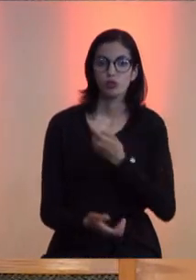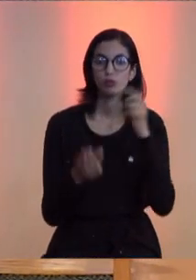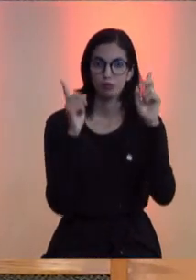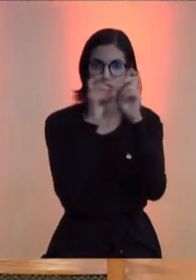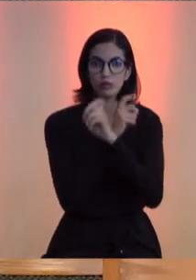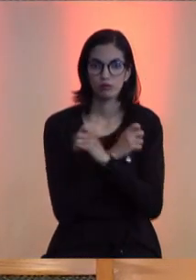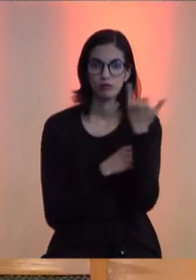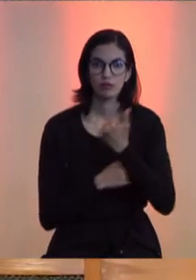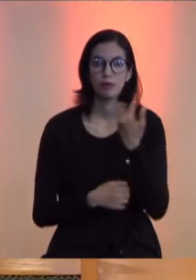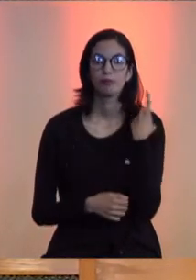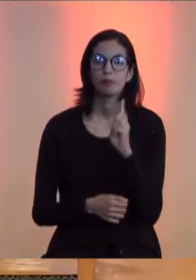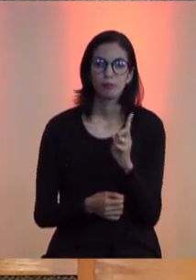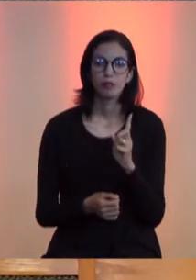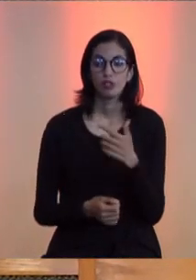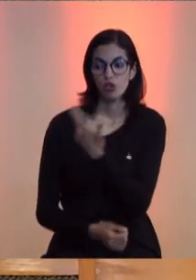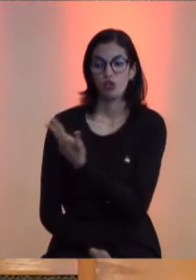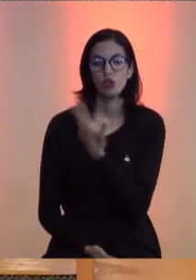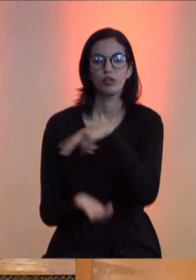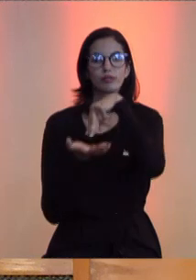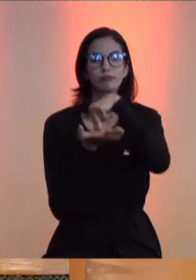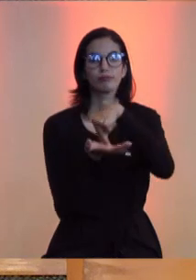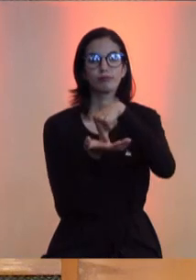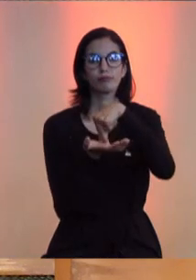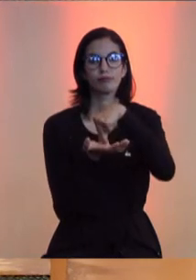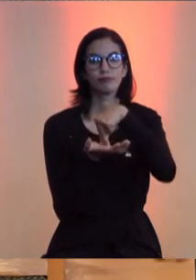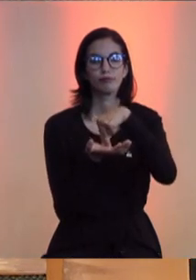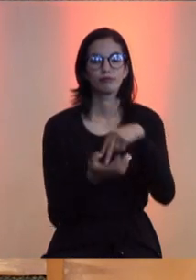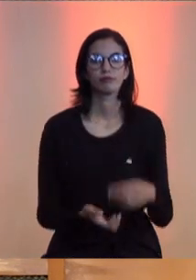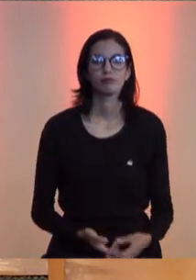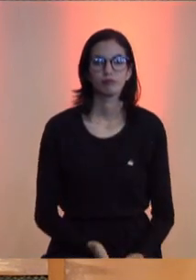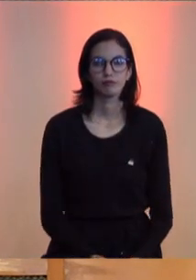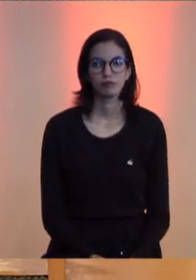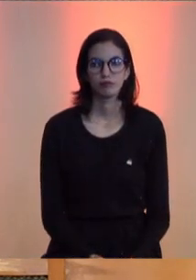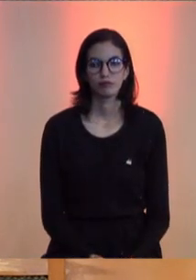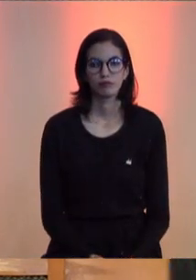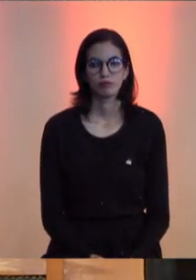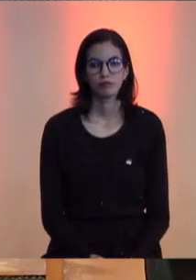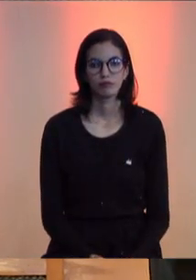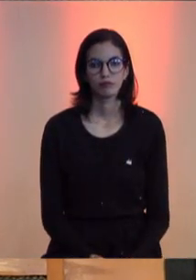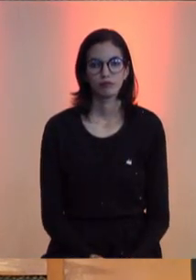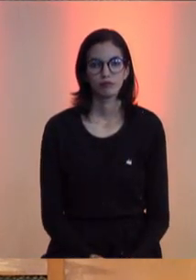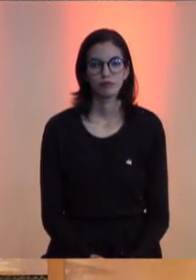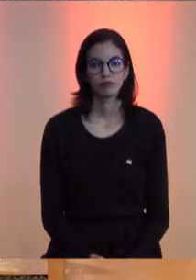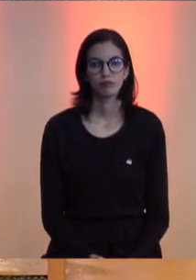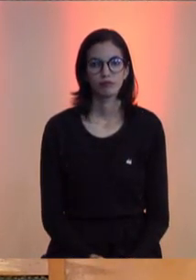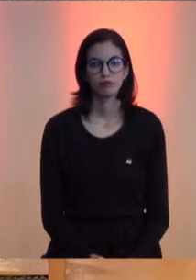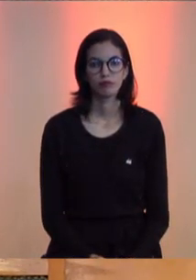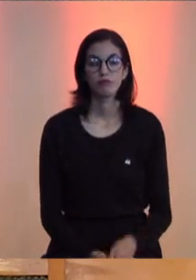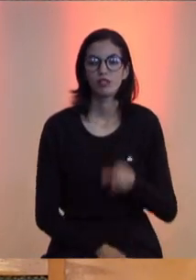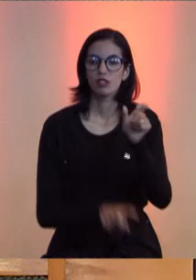se mantuvieron de pie. And they went and reported them to the king Nebuchadnezzar. Y fueron y llevaron el informe al rey Nabucodonosor.